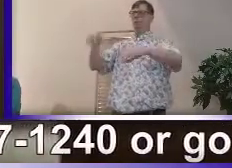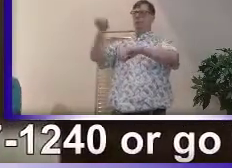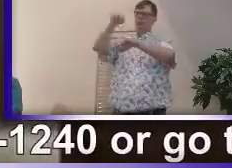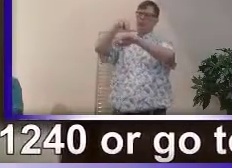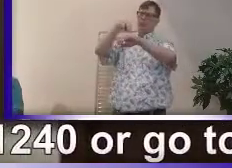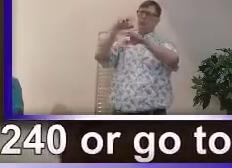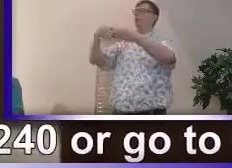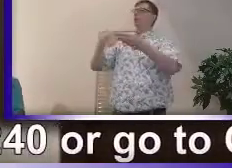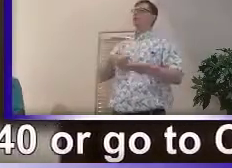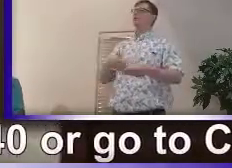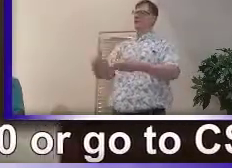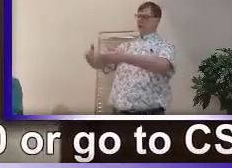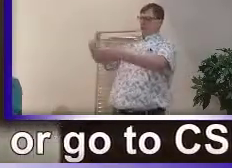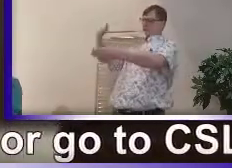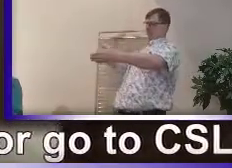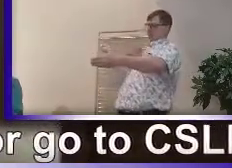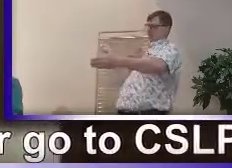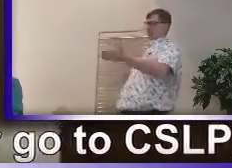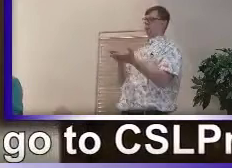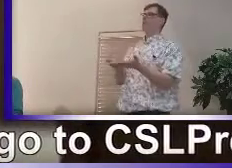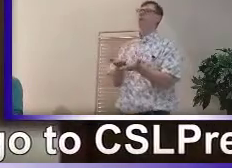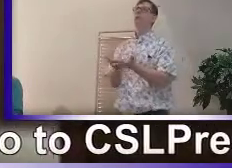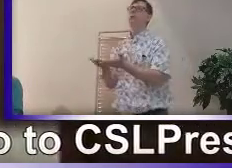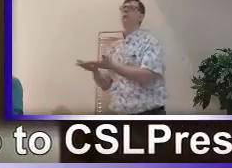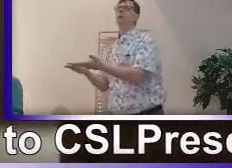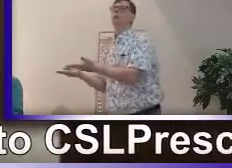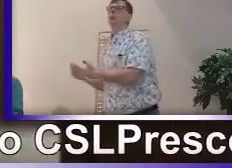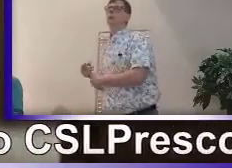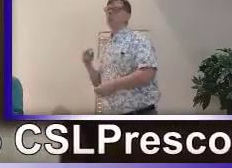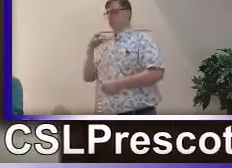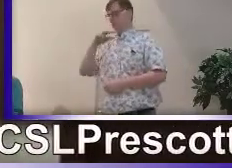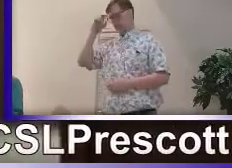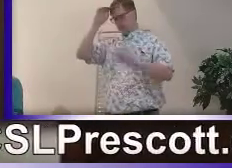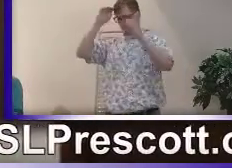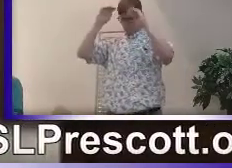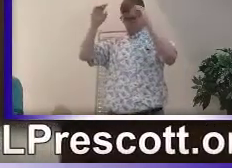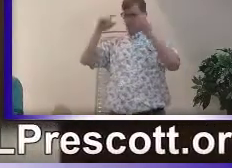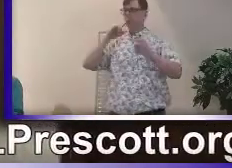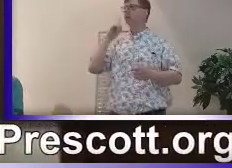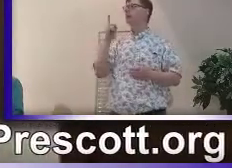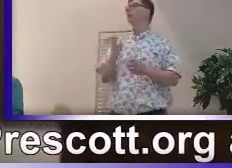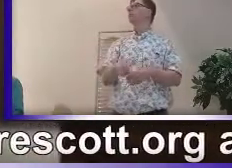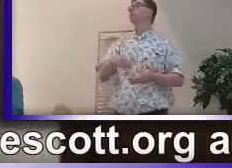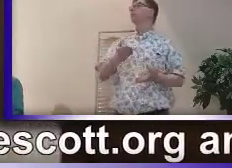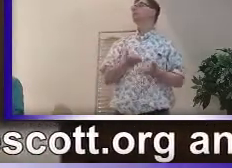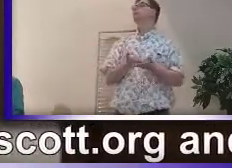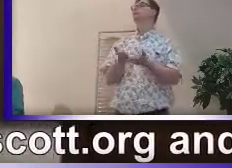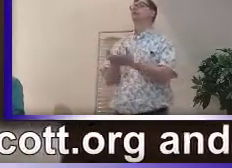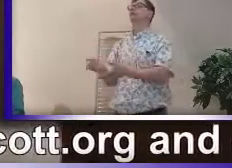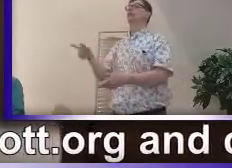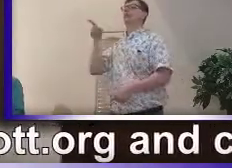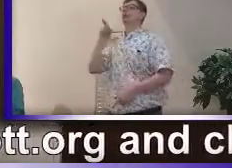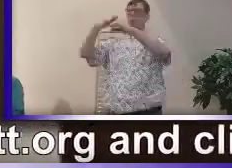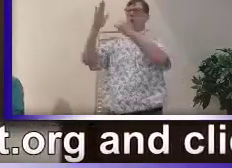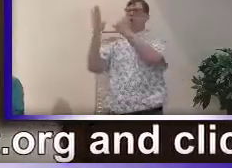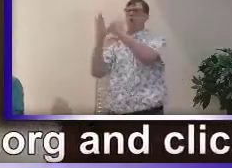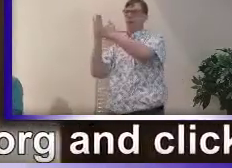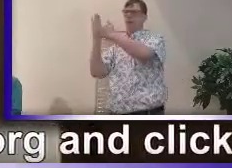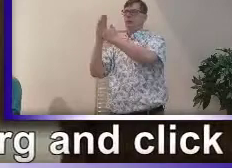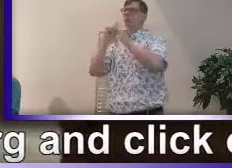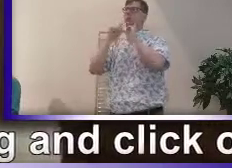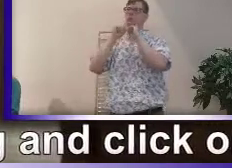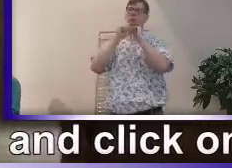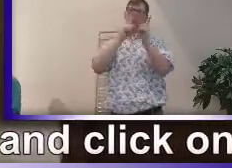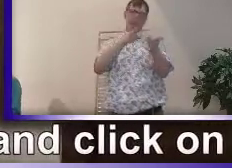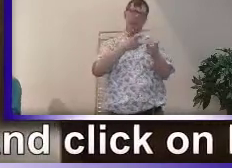truly serving you, support it. Tell Spirit you want more of this energy in your life. And we do